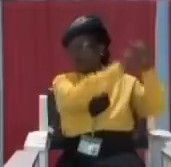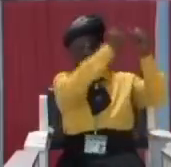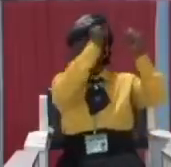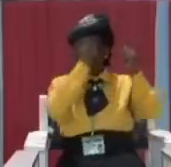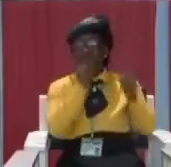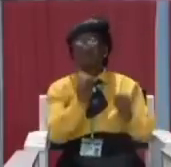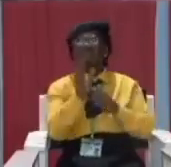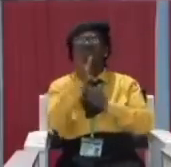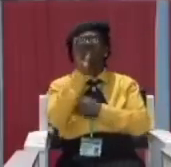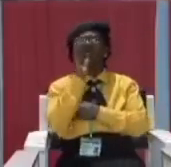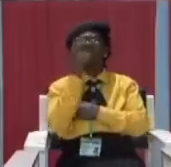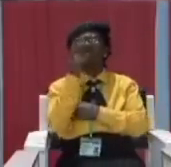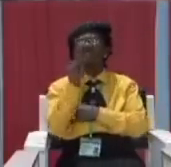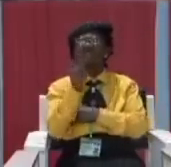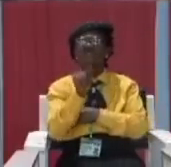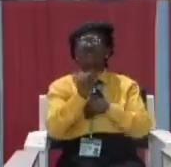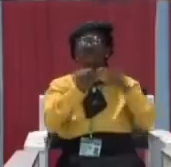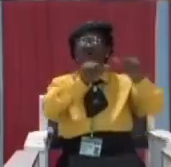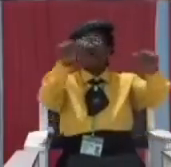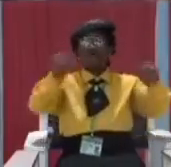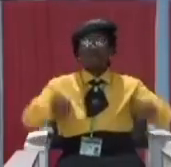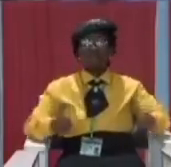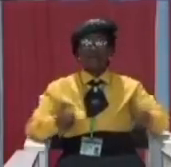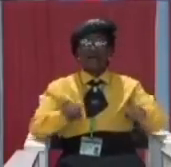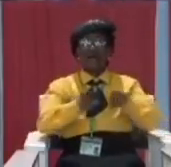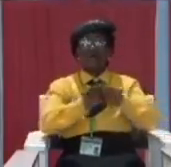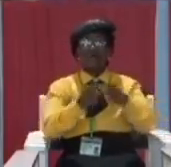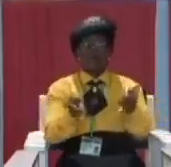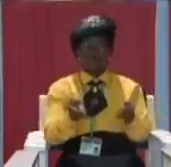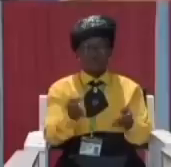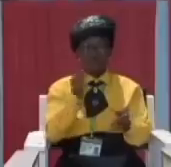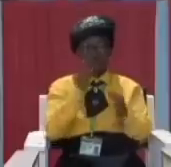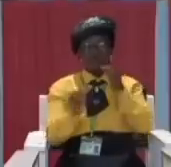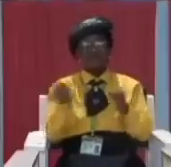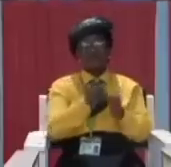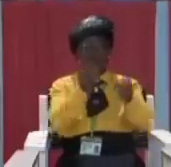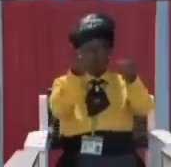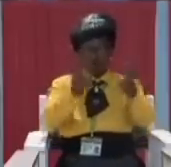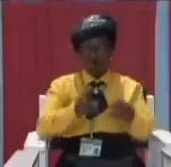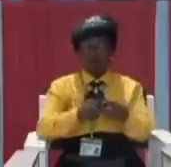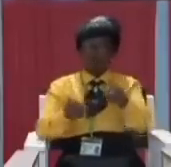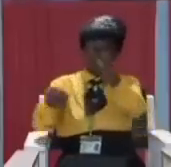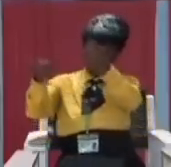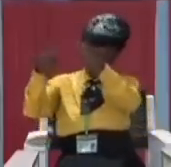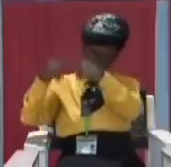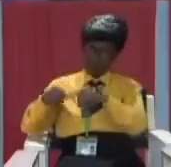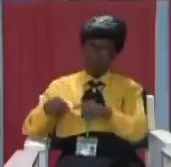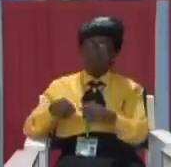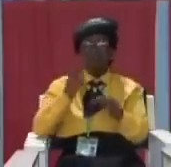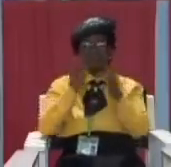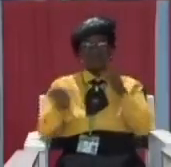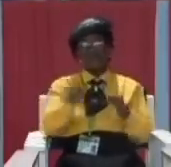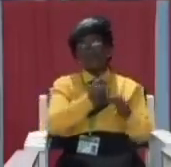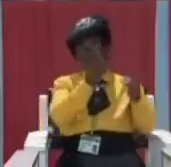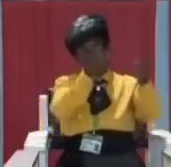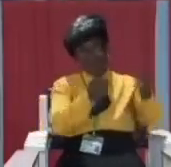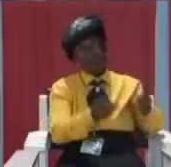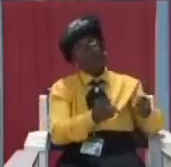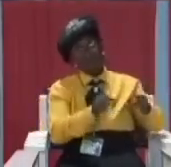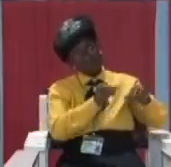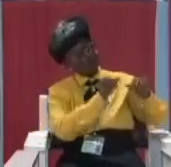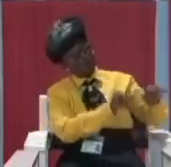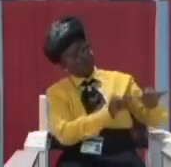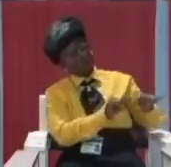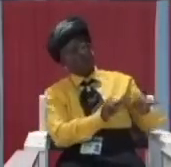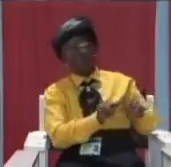open if you want to come. If you want, you can use the aisles. Forget